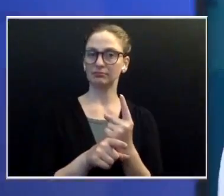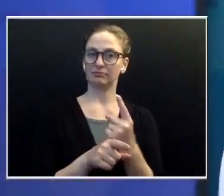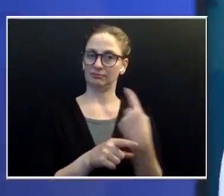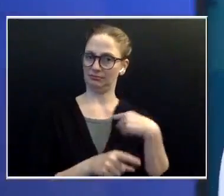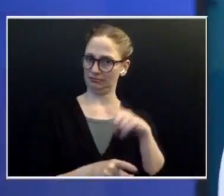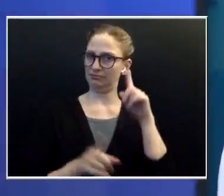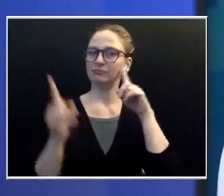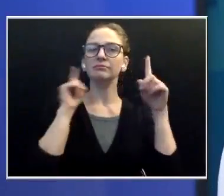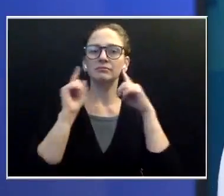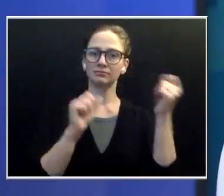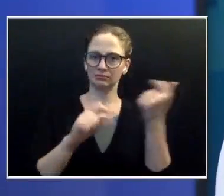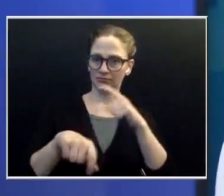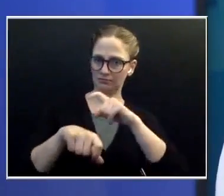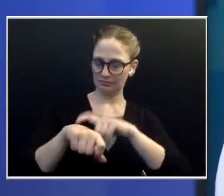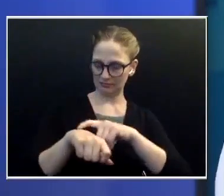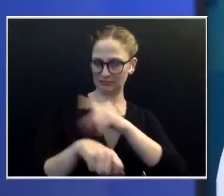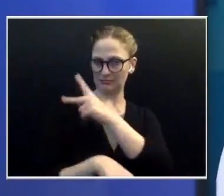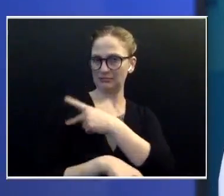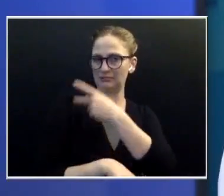it's unusually,